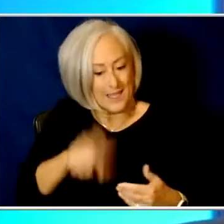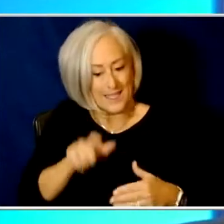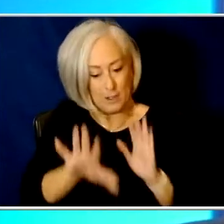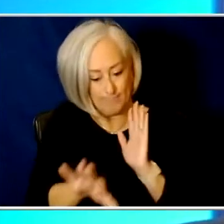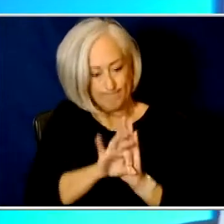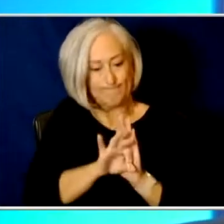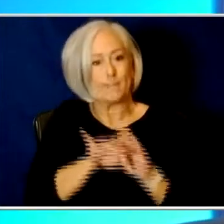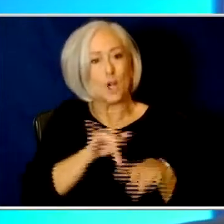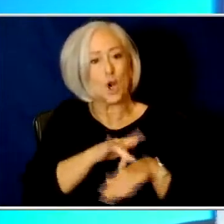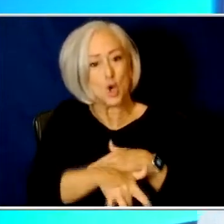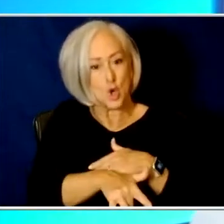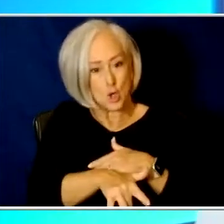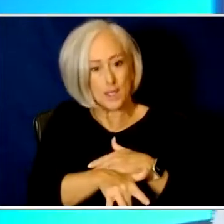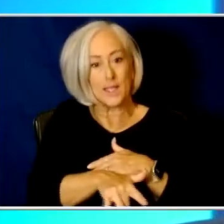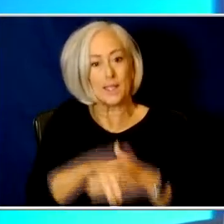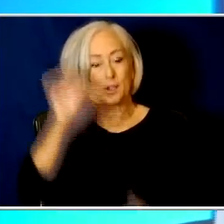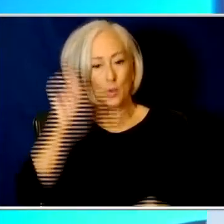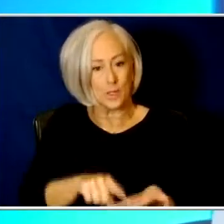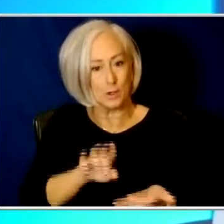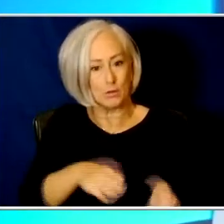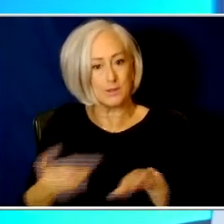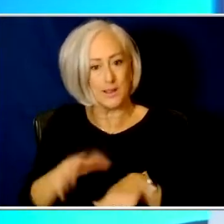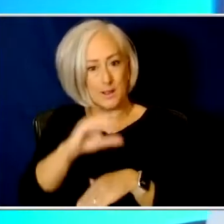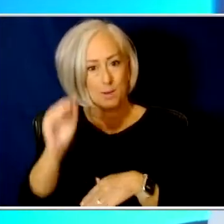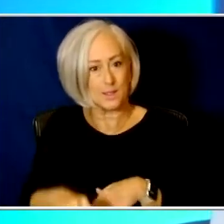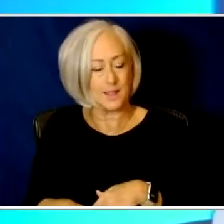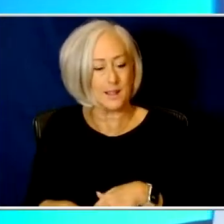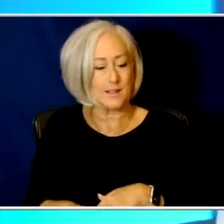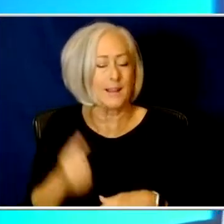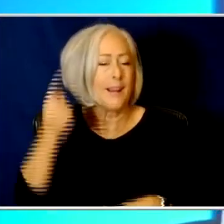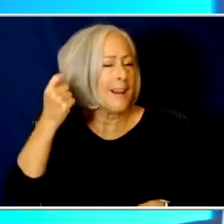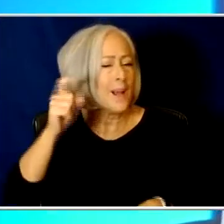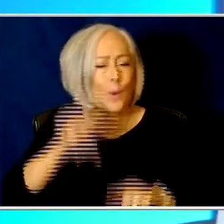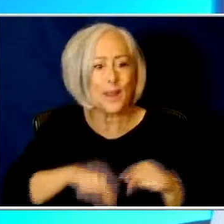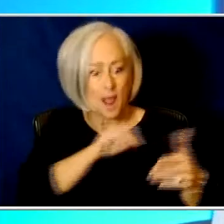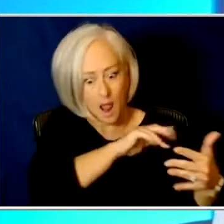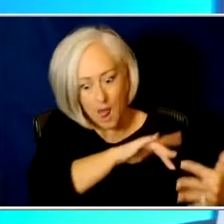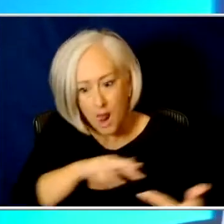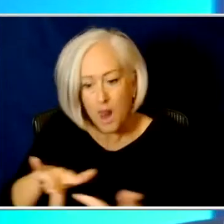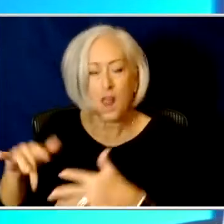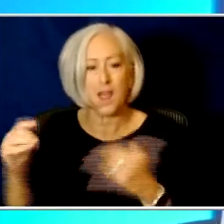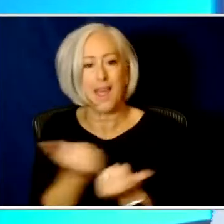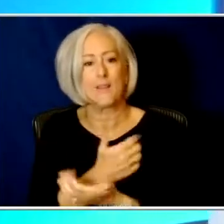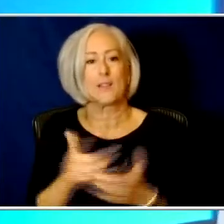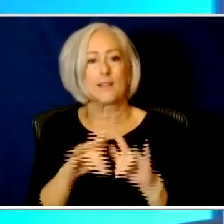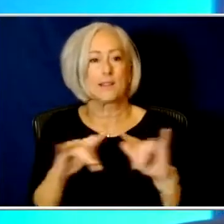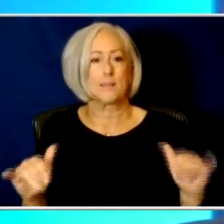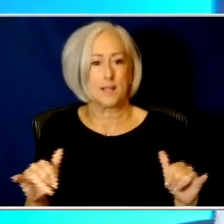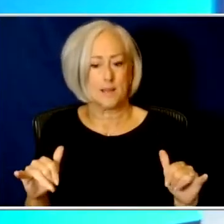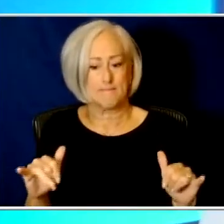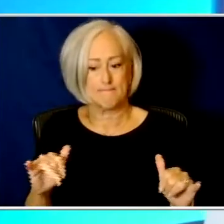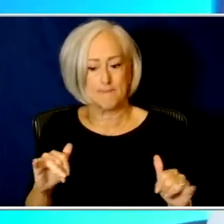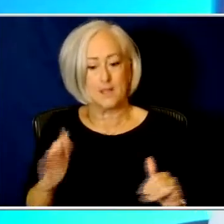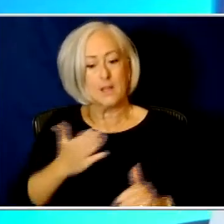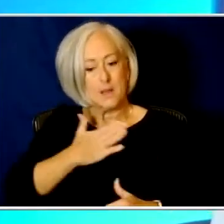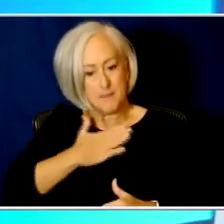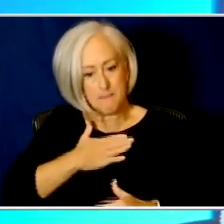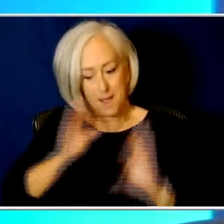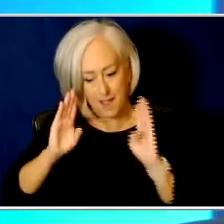combination of things, but we can't study everything all at once. We look at the biology and the genetics of it, but we